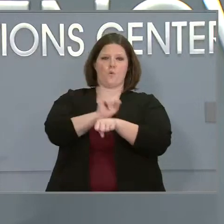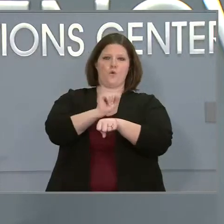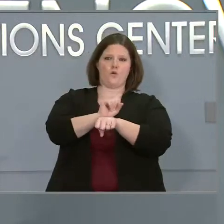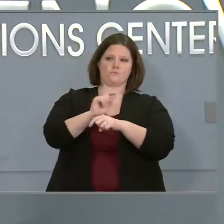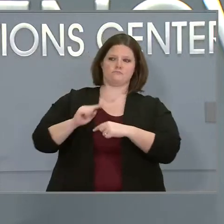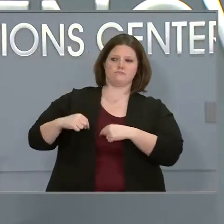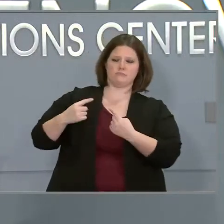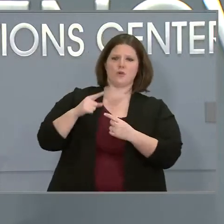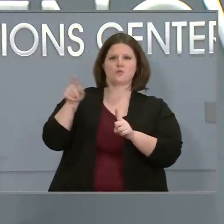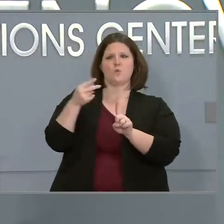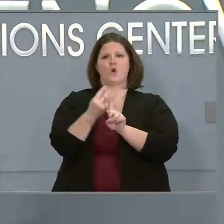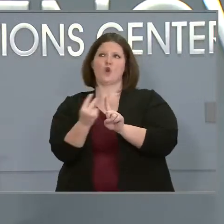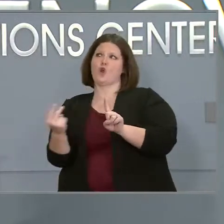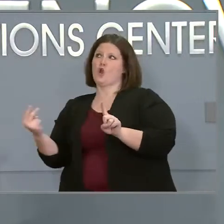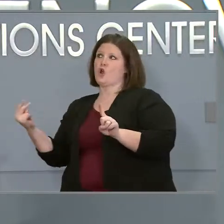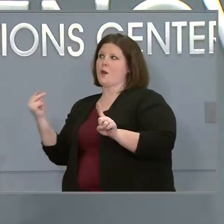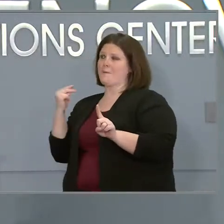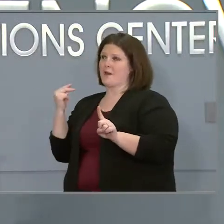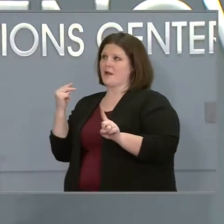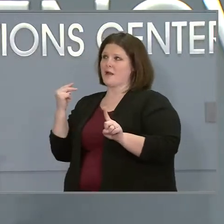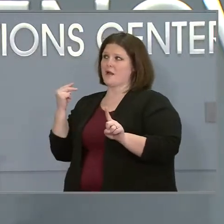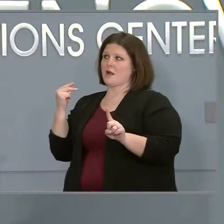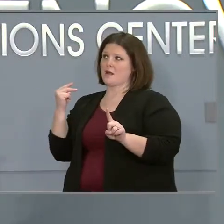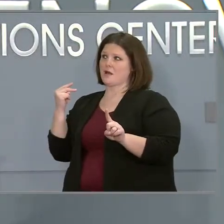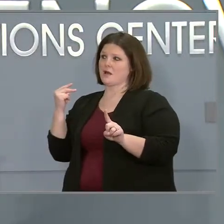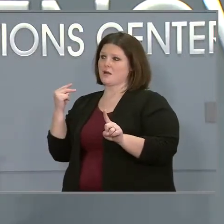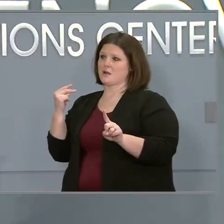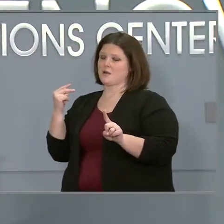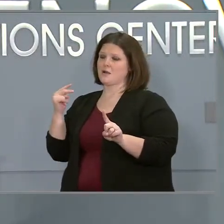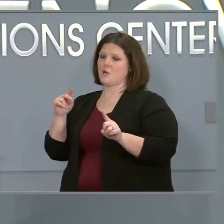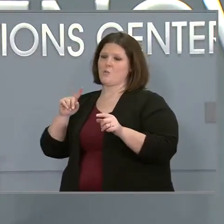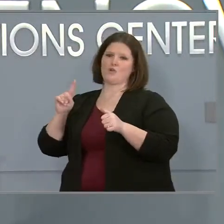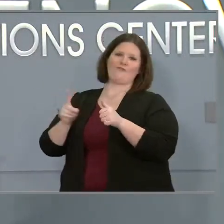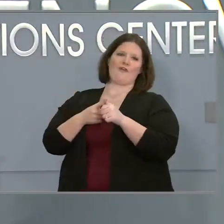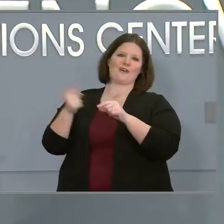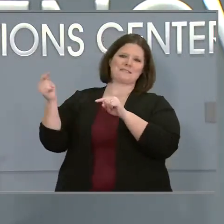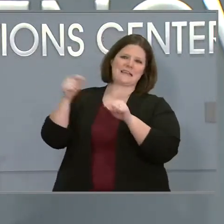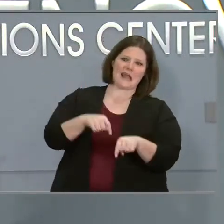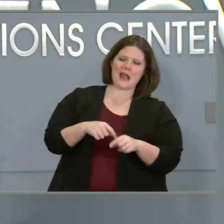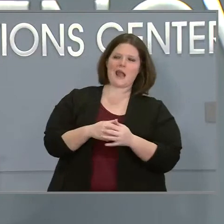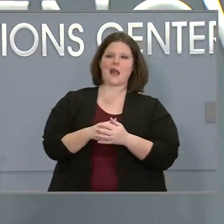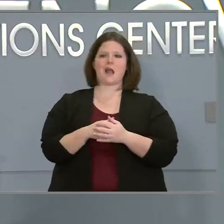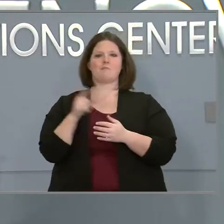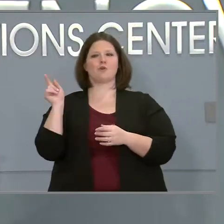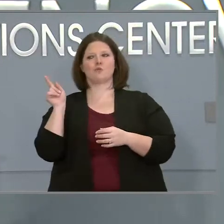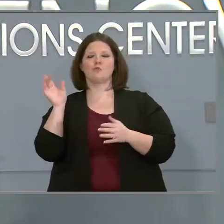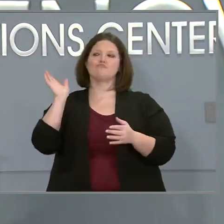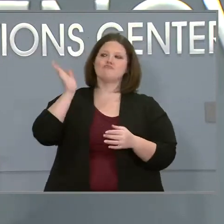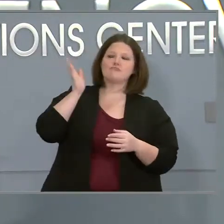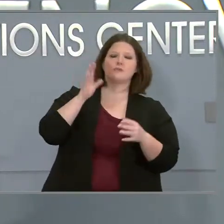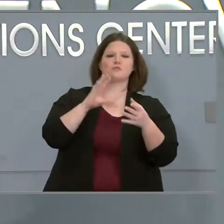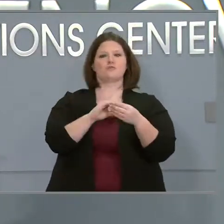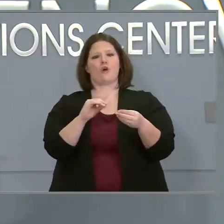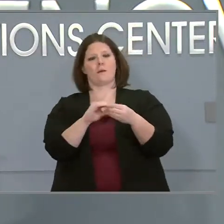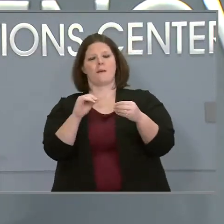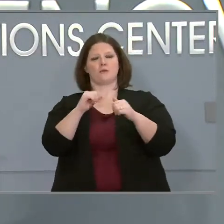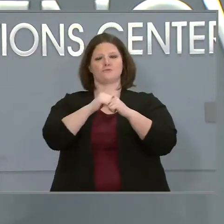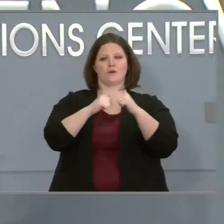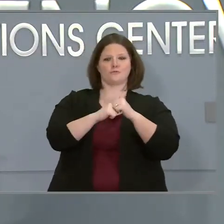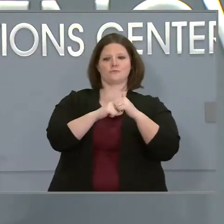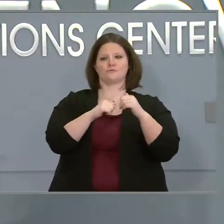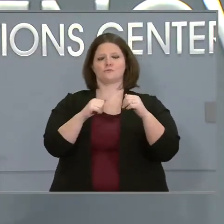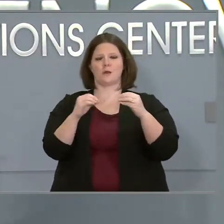I'm looking back at the interview I did with you when you first came, and you talked about building trust across the